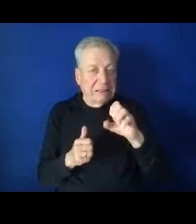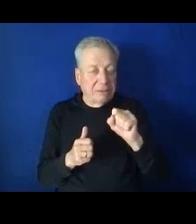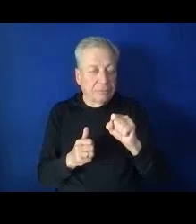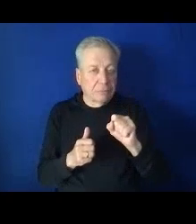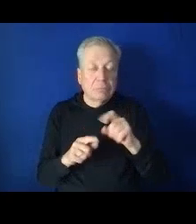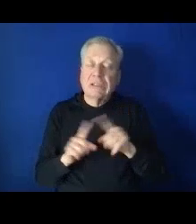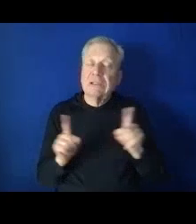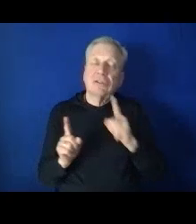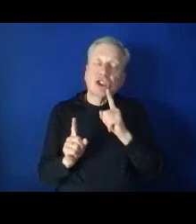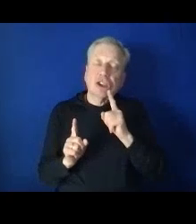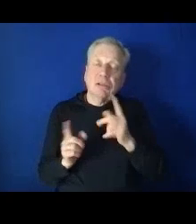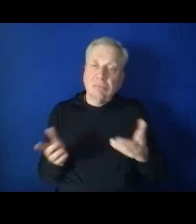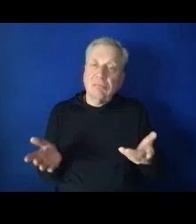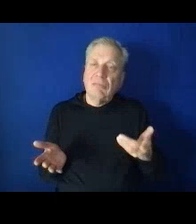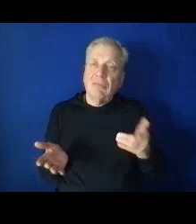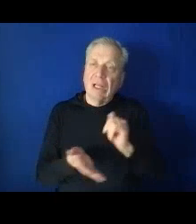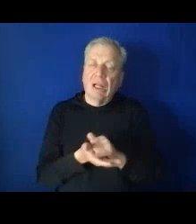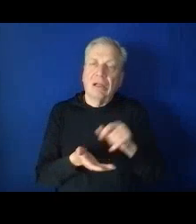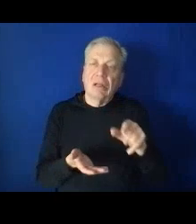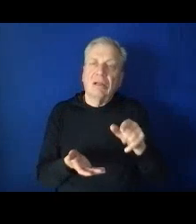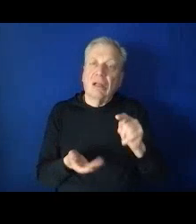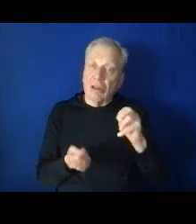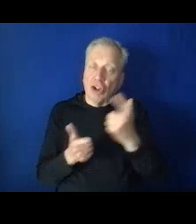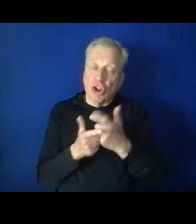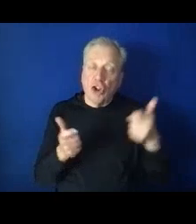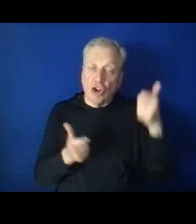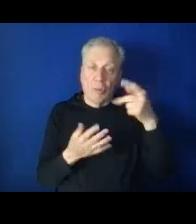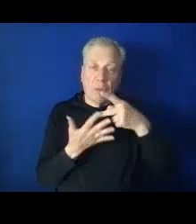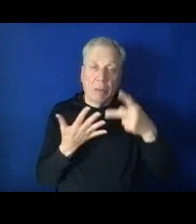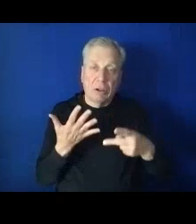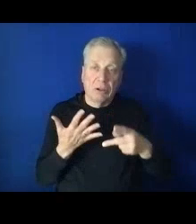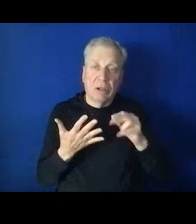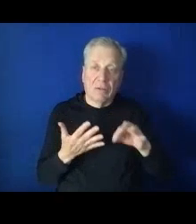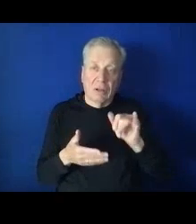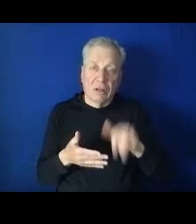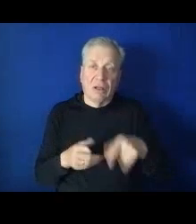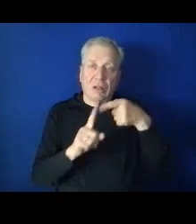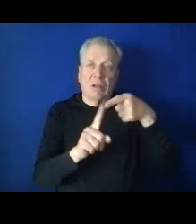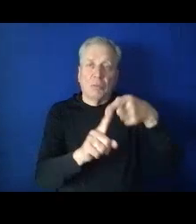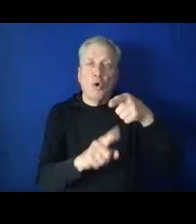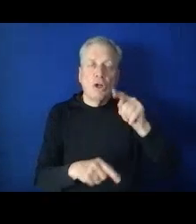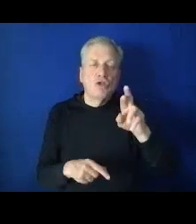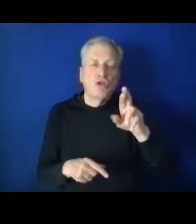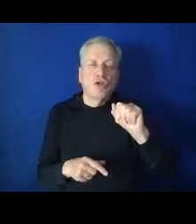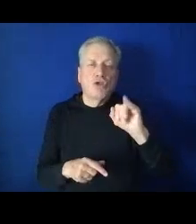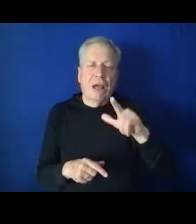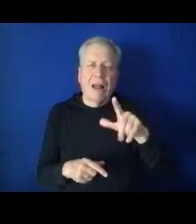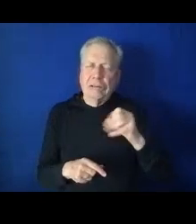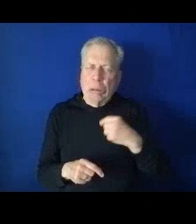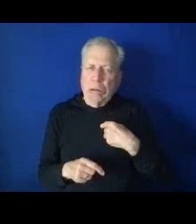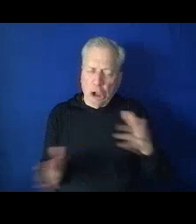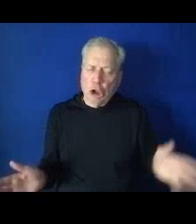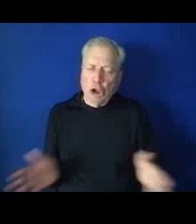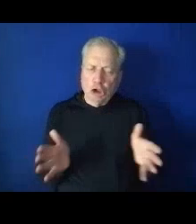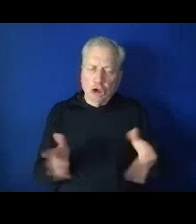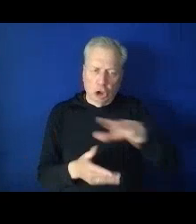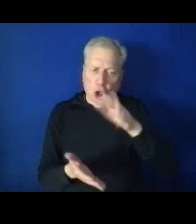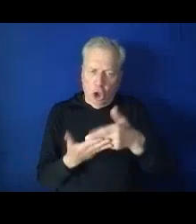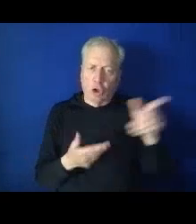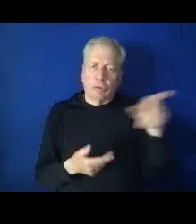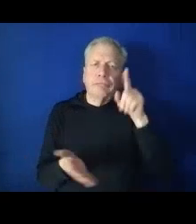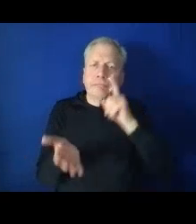But its threat is that the largest population is right off Storm Point Trail. So I encourage everyone to go check out